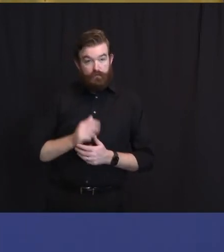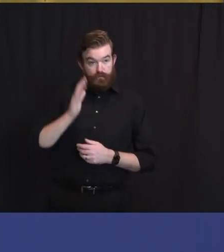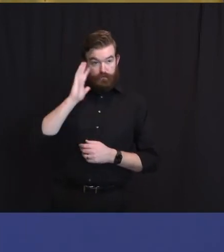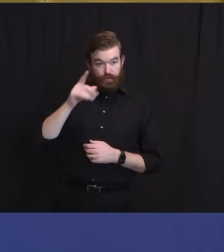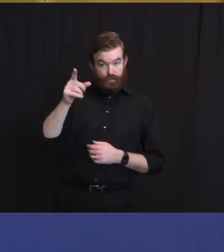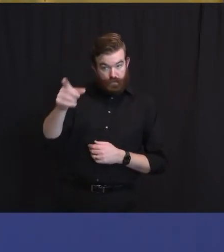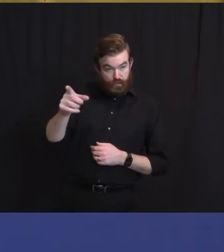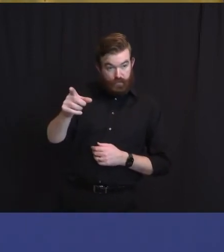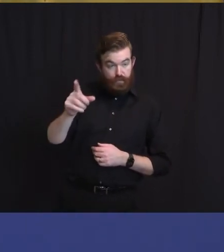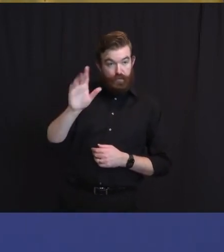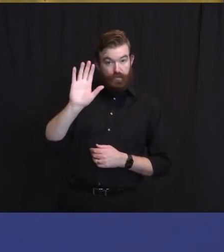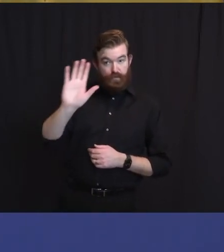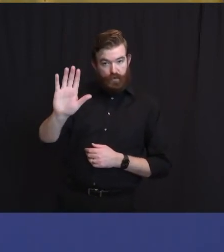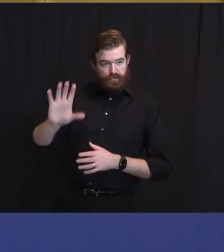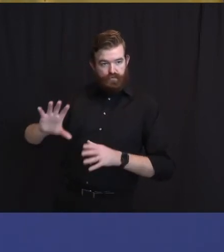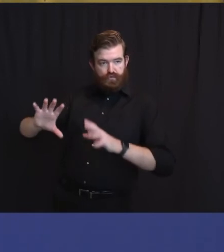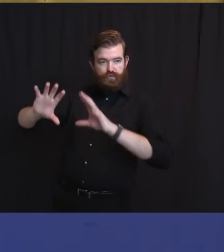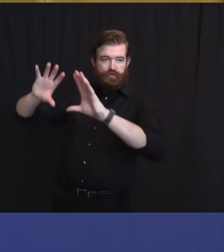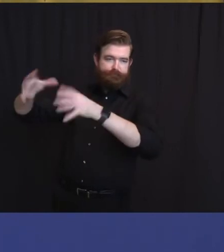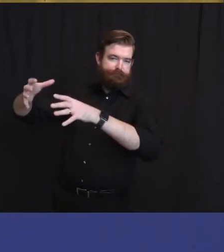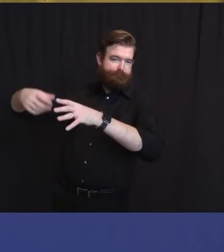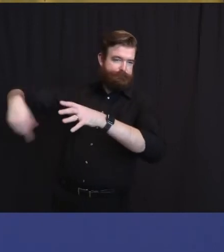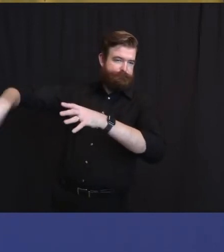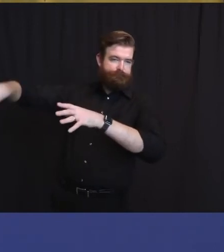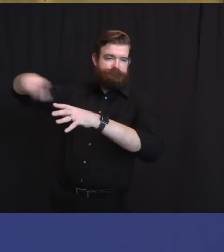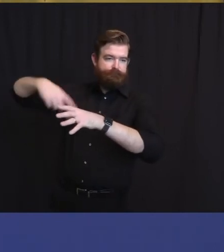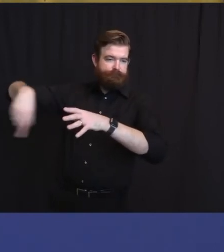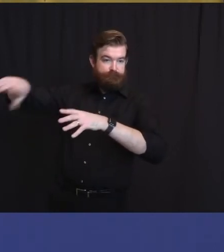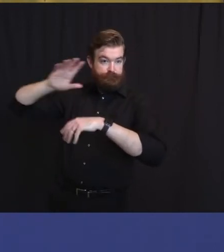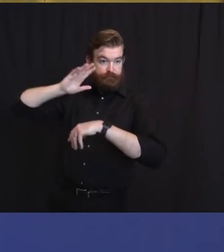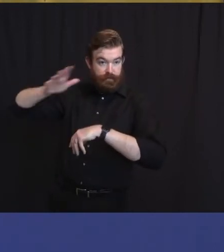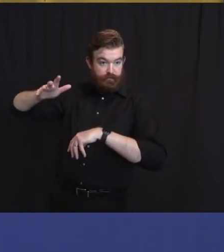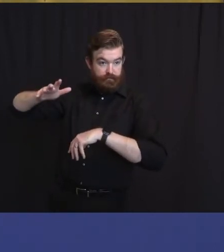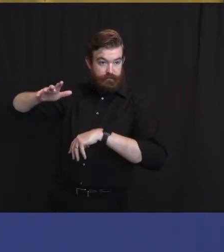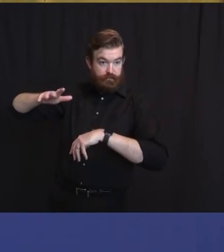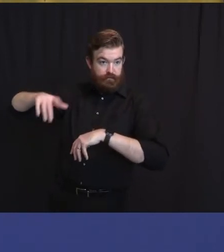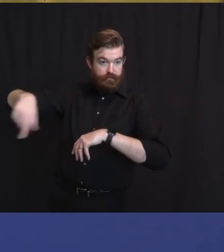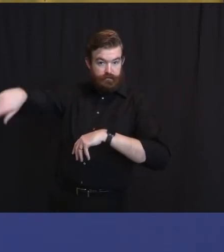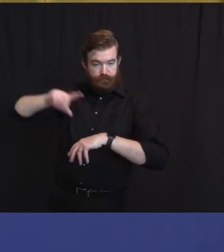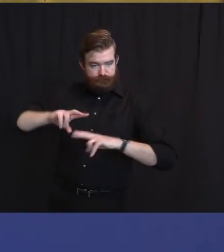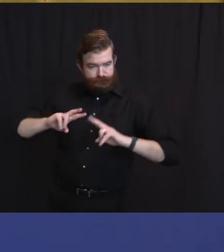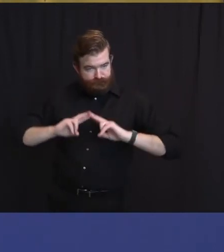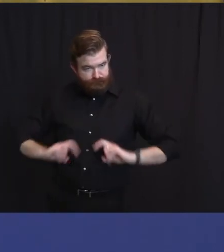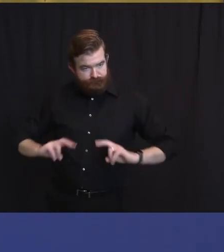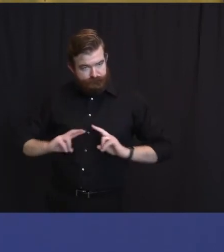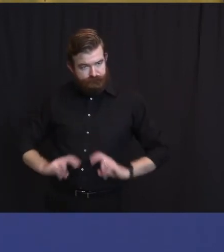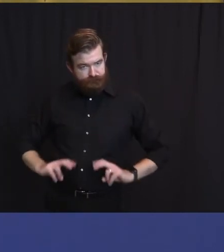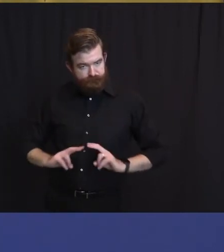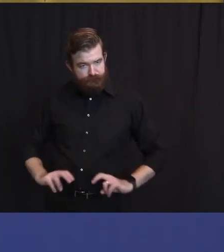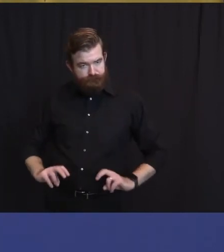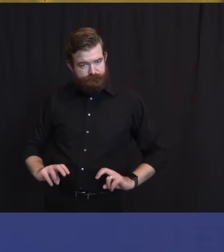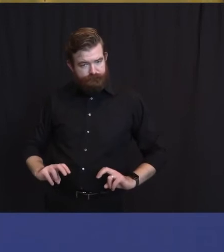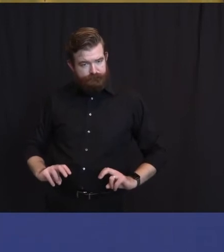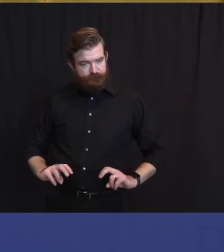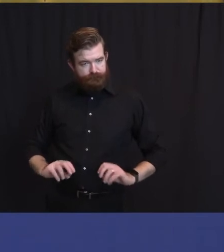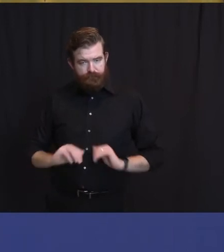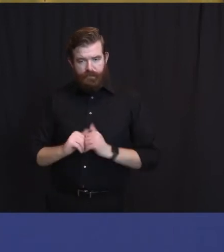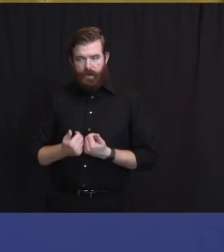you look at? What would you put in the playbook, and what do you think your administration needs to reconsider or look back at?